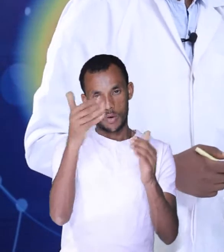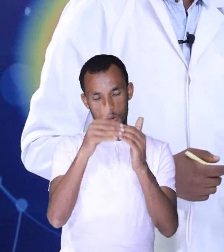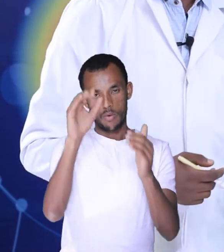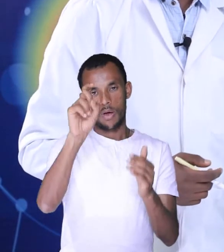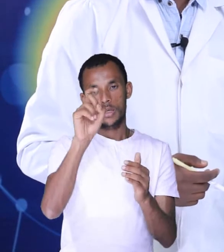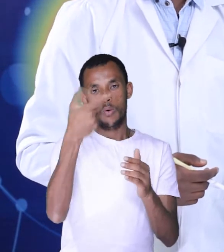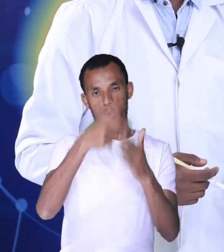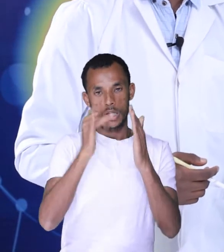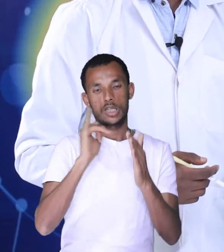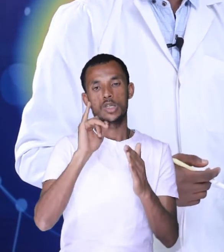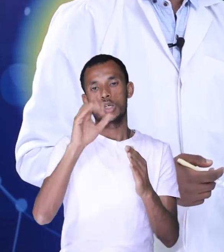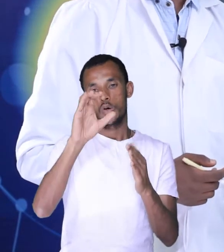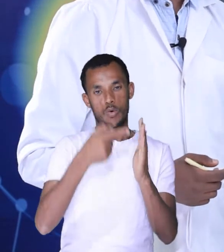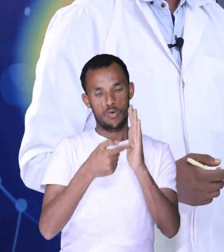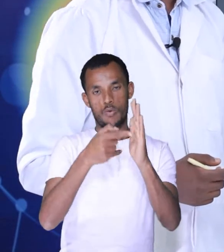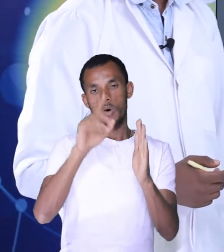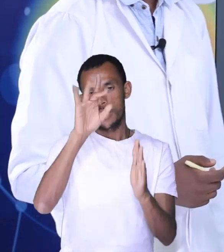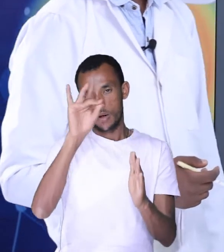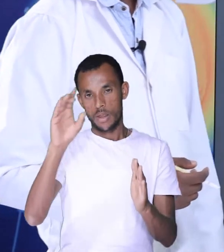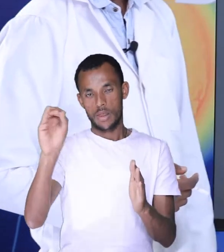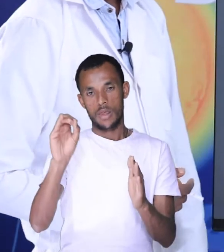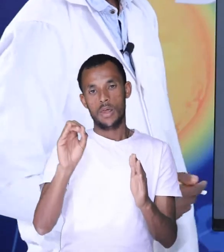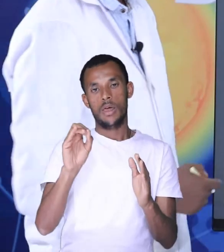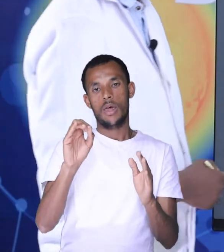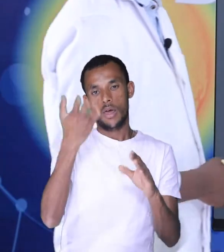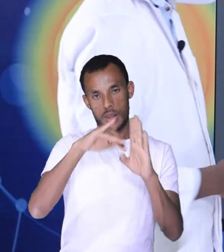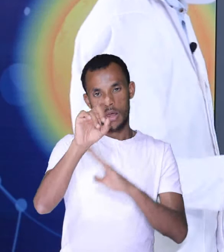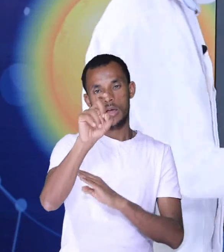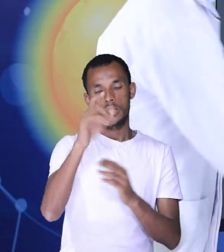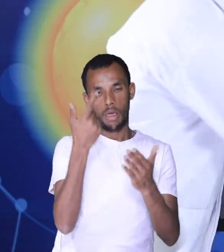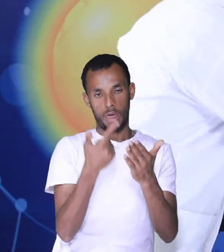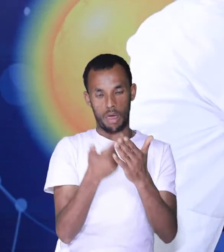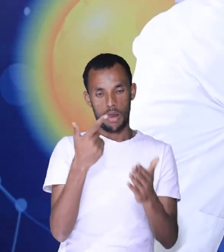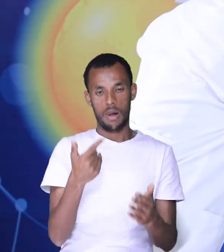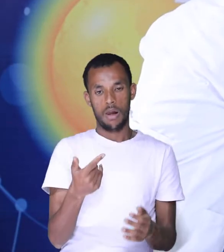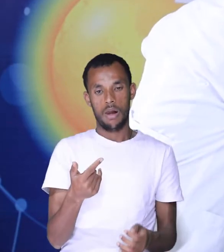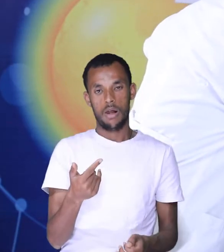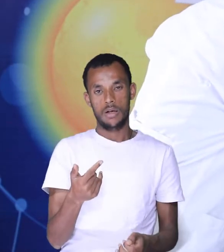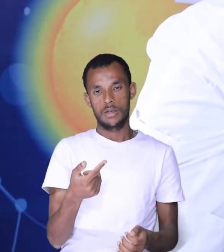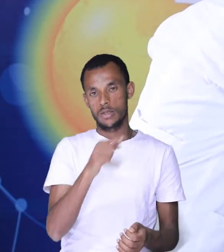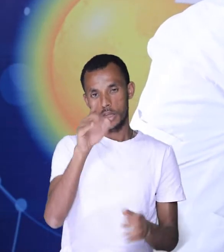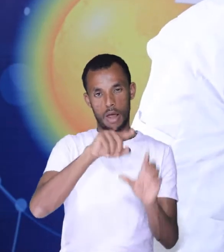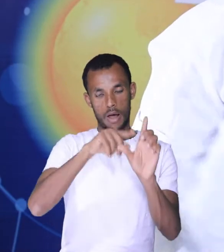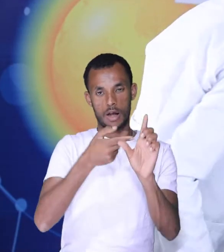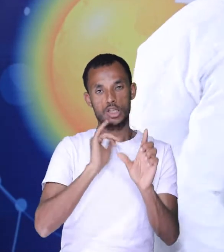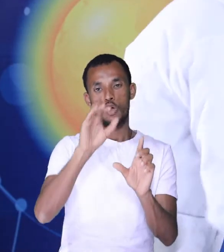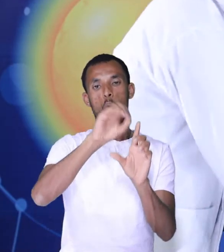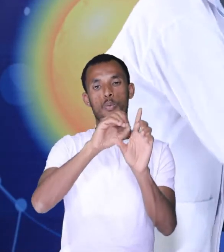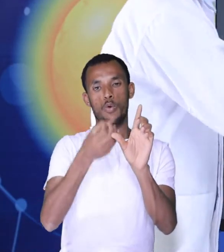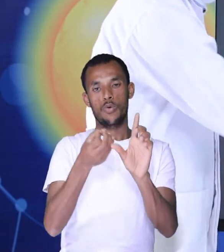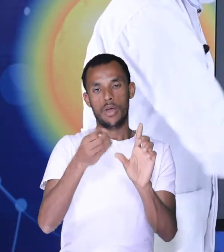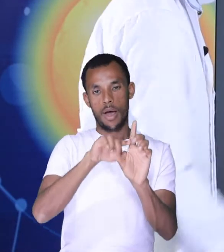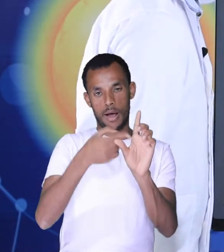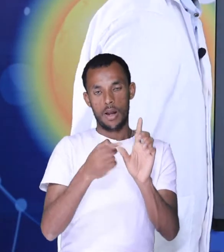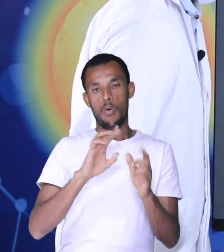of 165 degree in terms of x? Here, this angle is an obtuse angle, so we